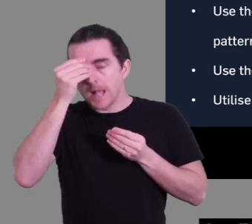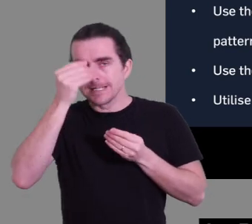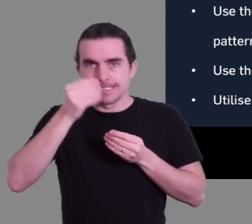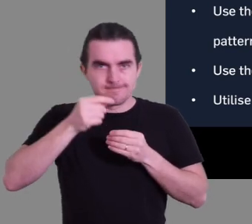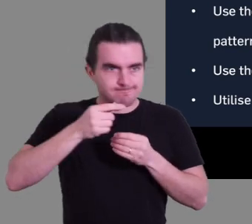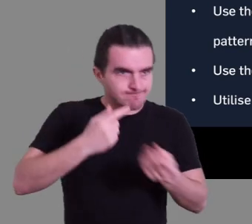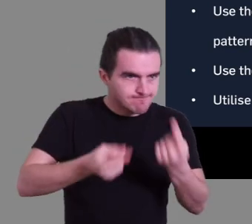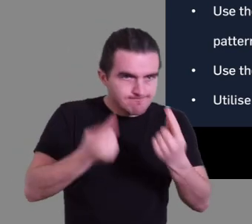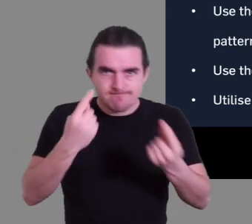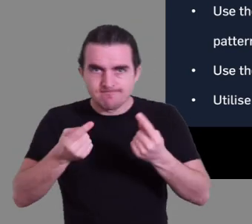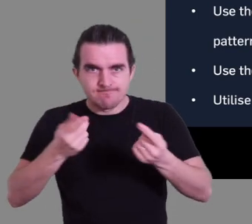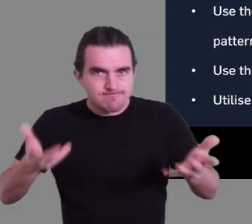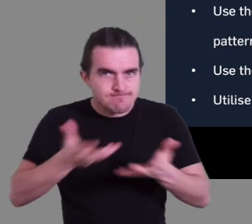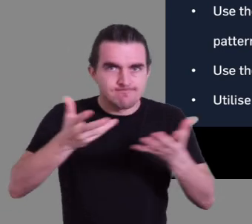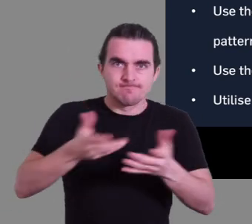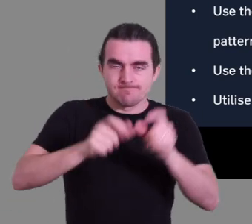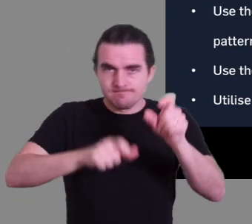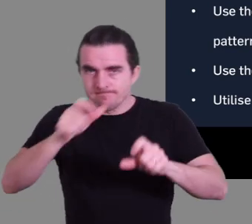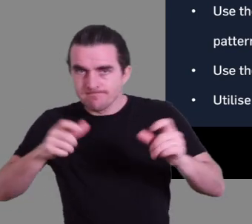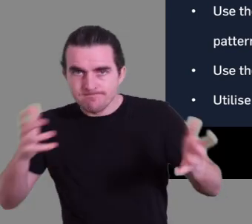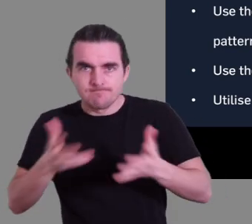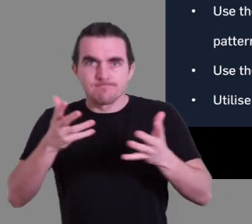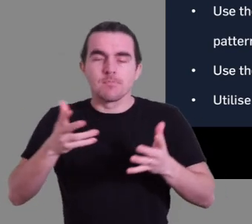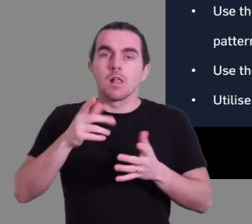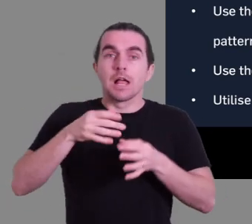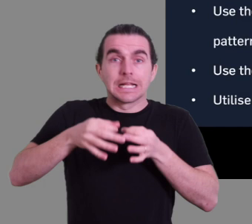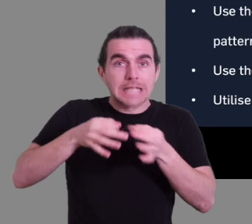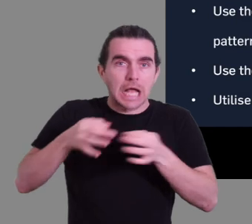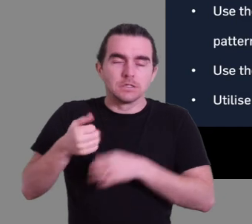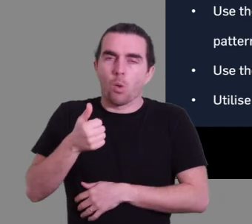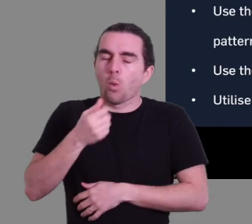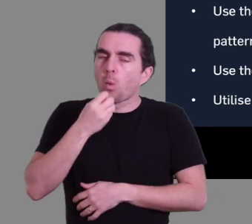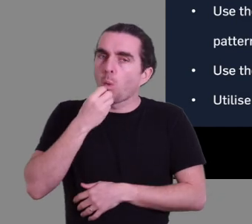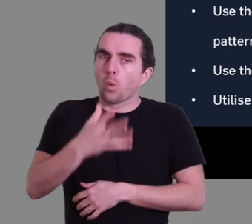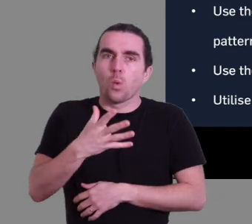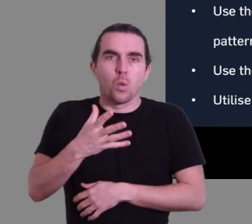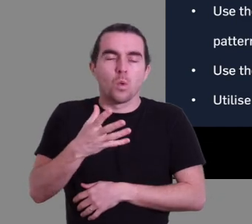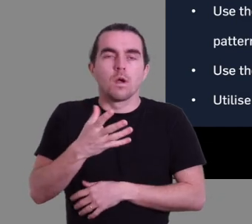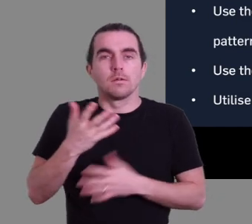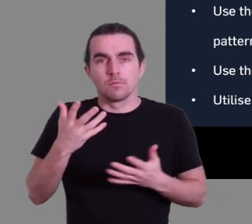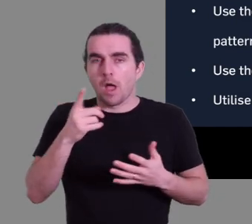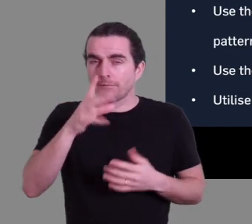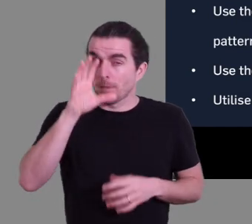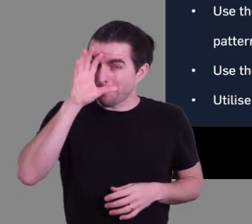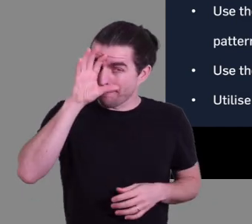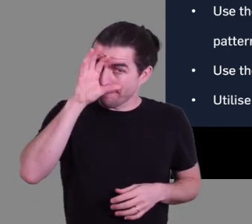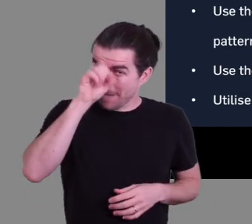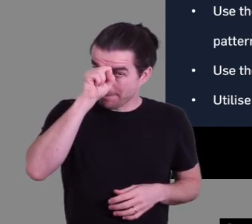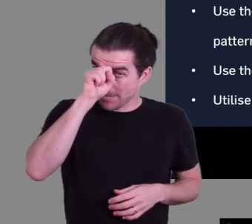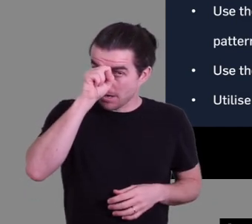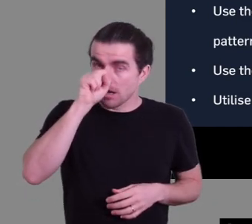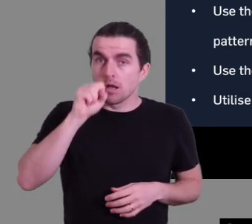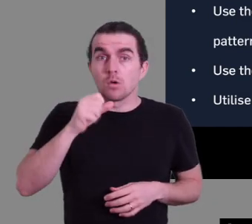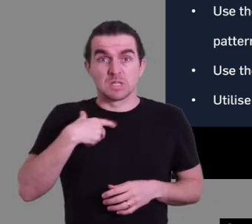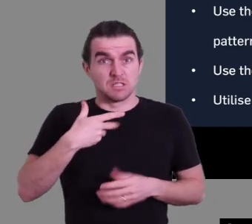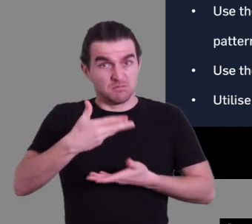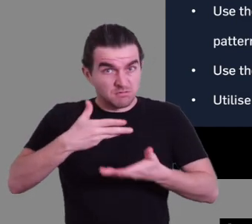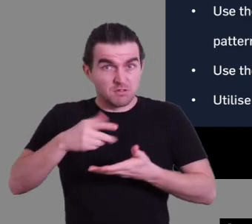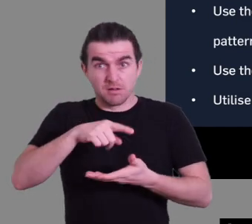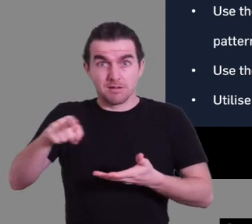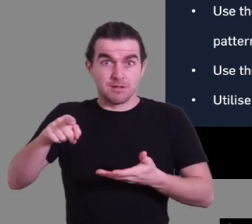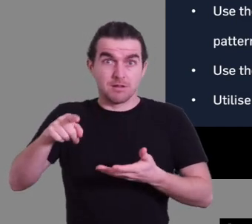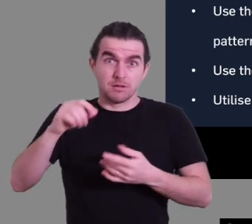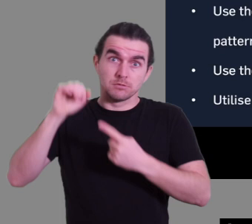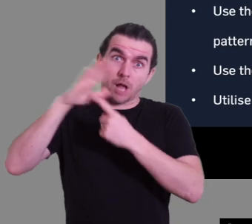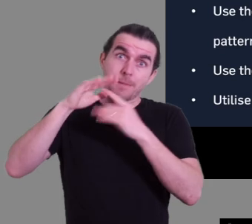them. Some of the play now is, and the tactics are fantastic. But you've got, you know, people have to remember that they are dealing with